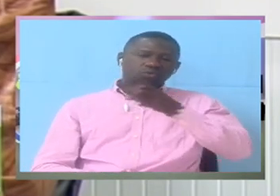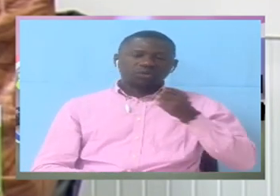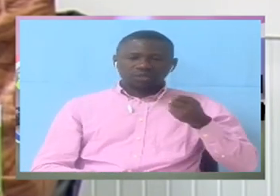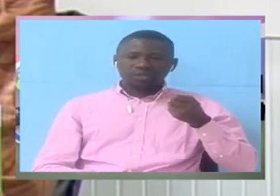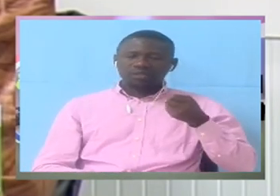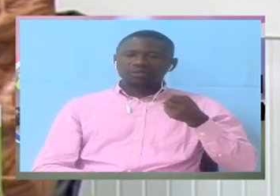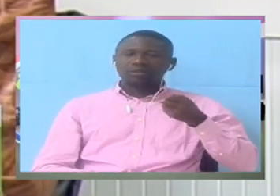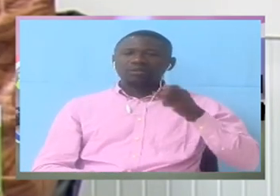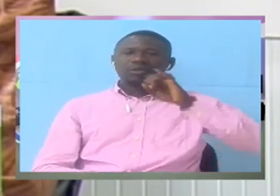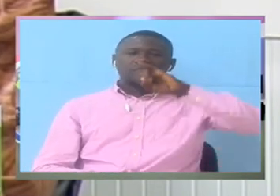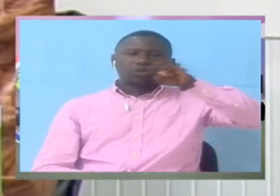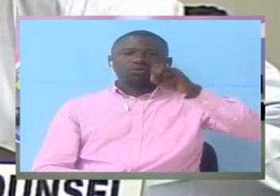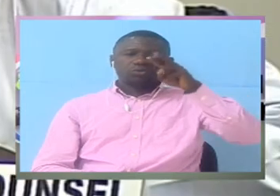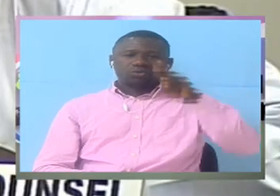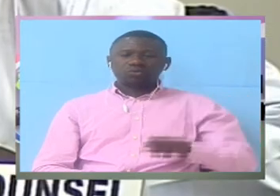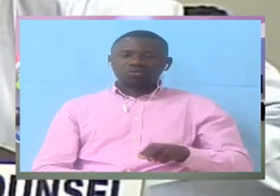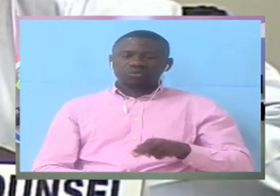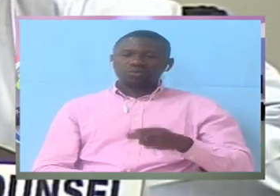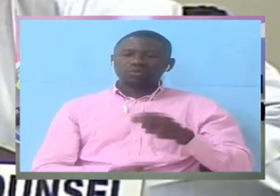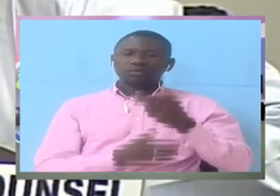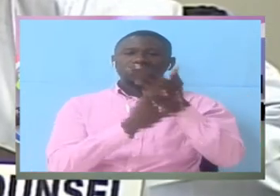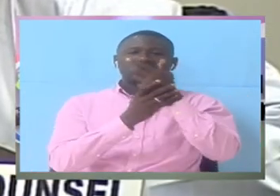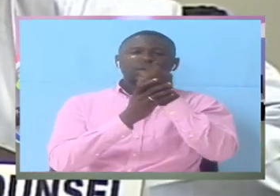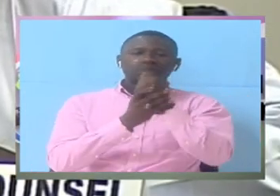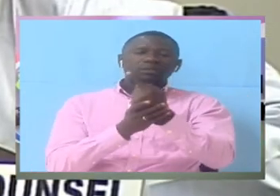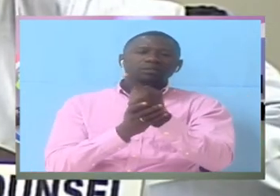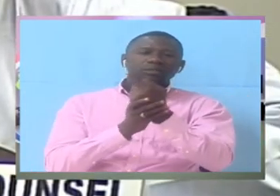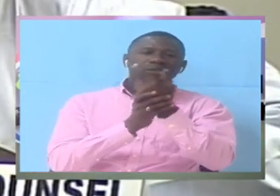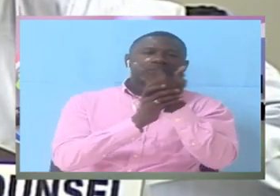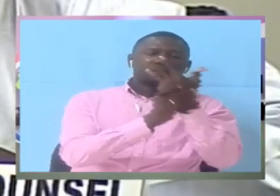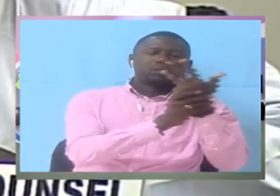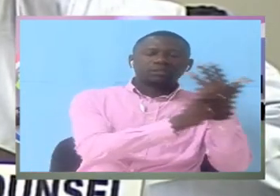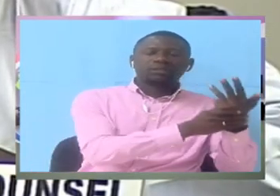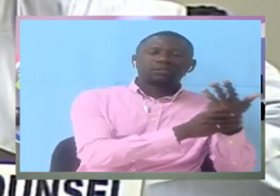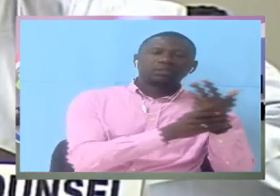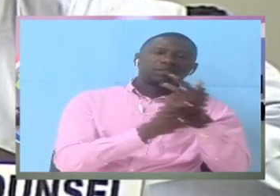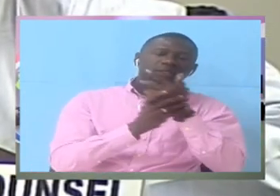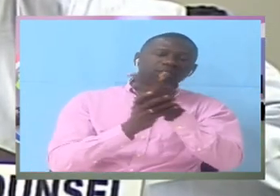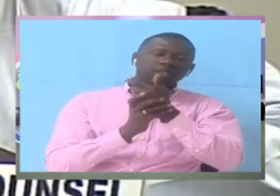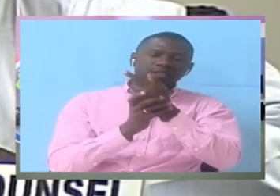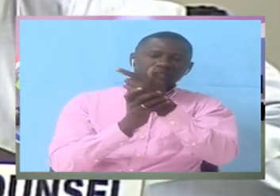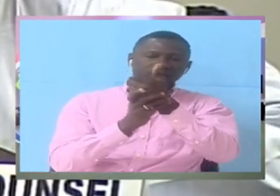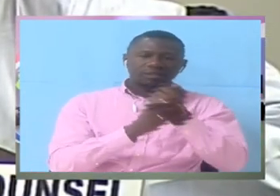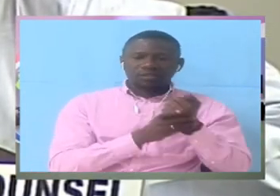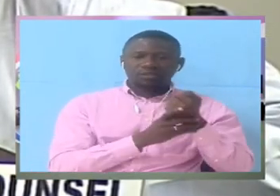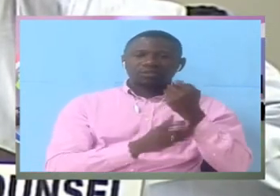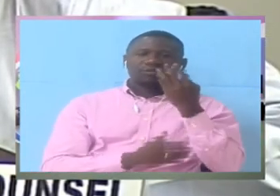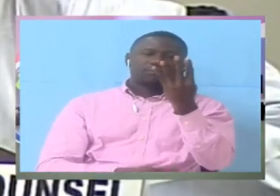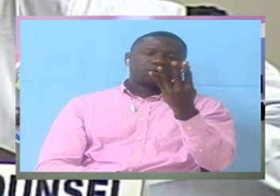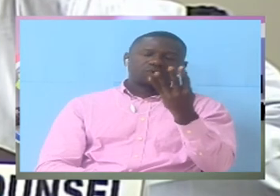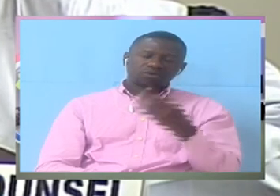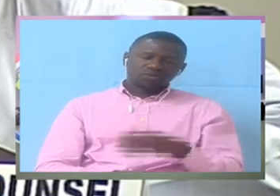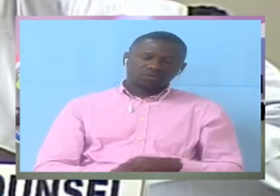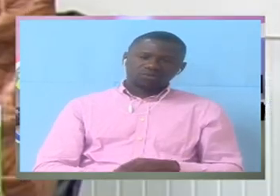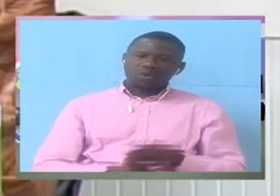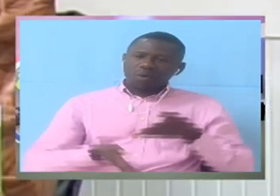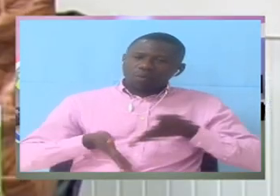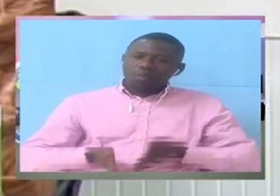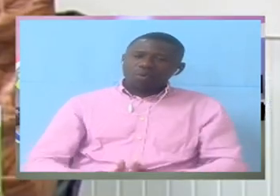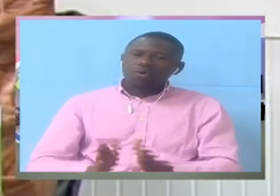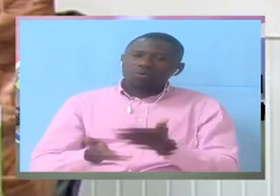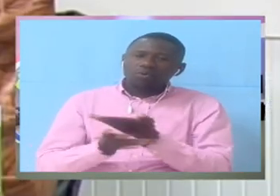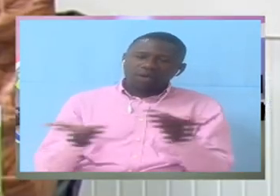20th June 1964. Where were you born? Uluta munto. Jarakanikunda, LRR. I was born in Jarakanikunda in the LRR